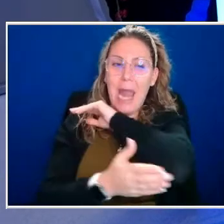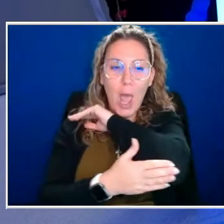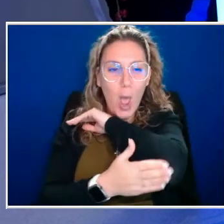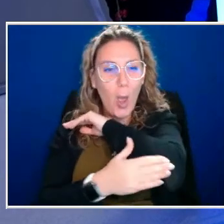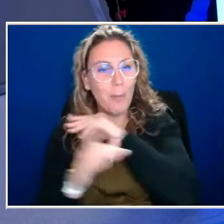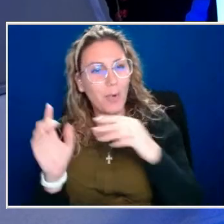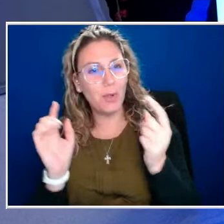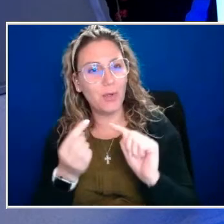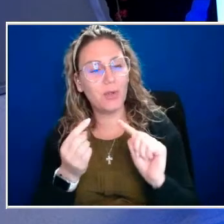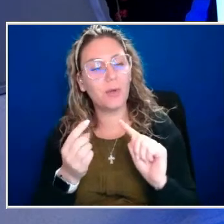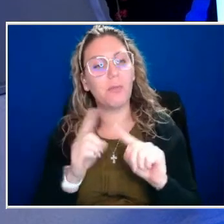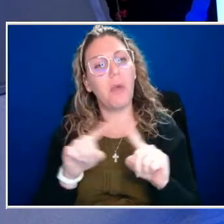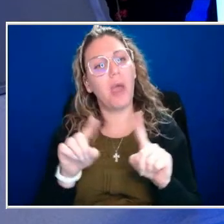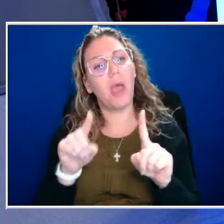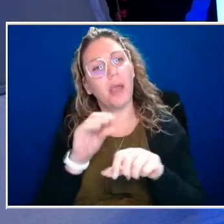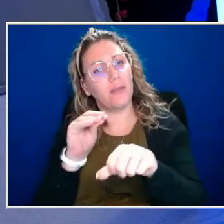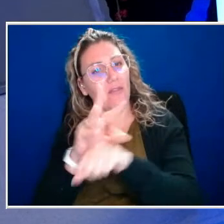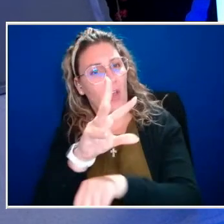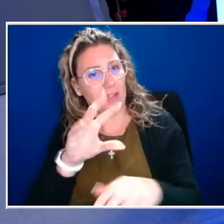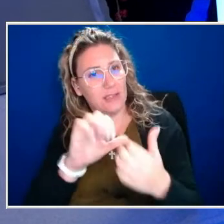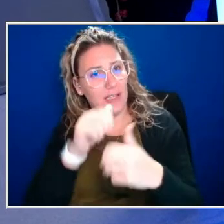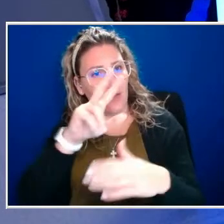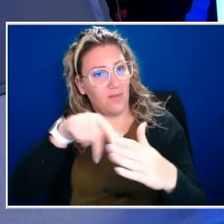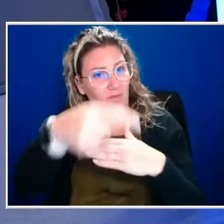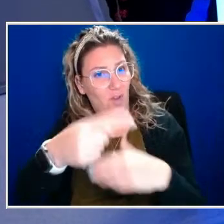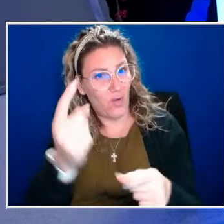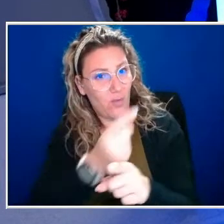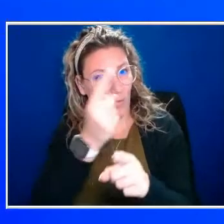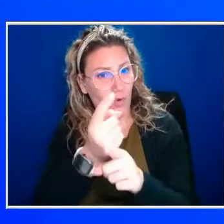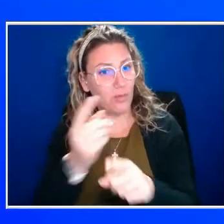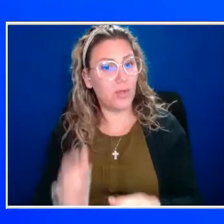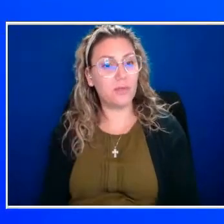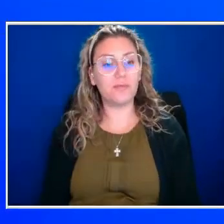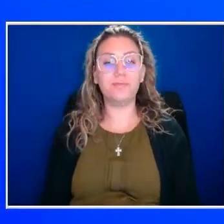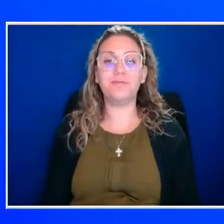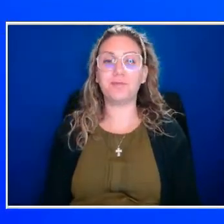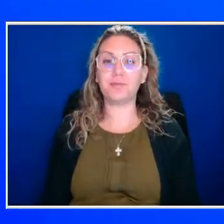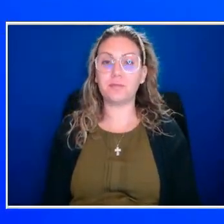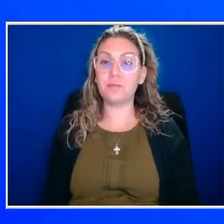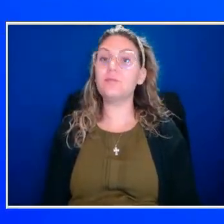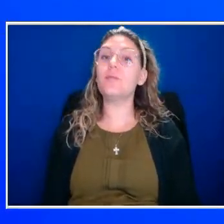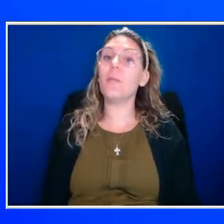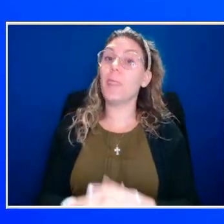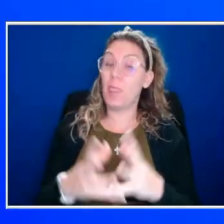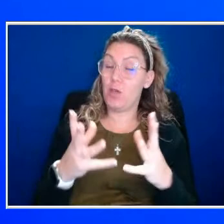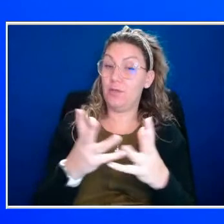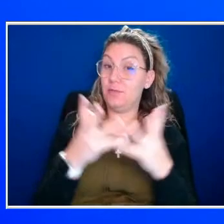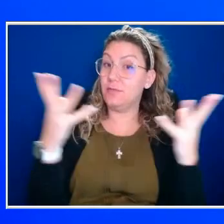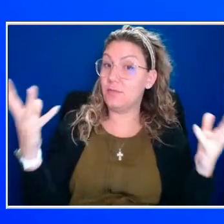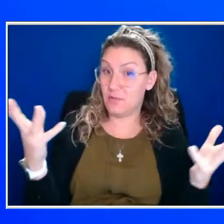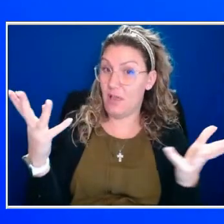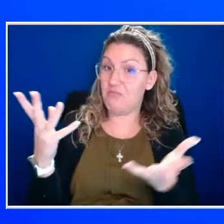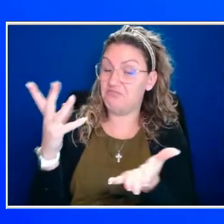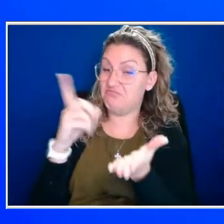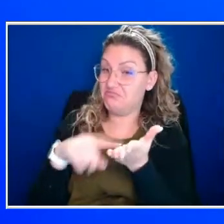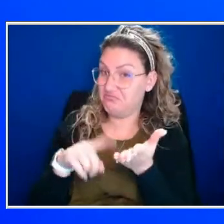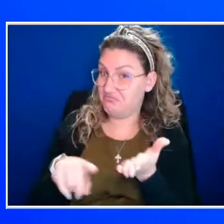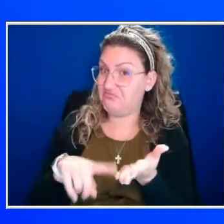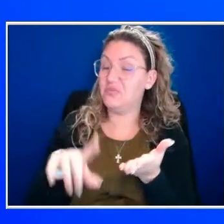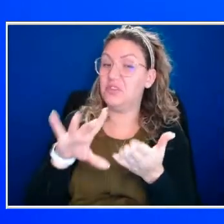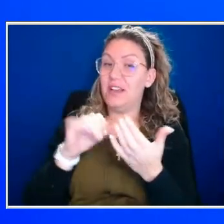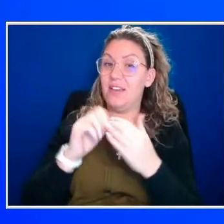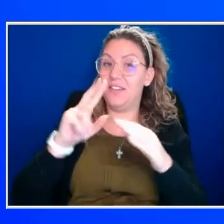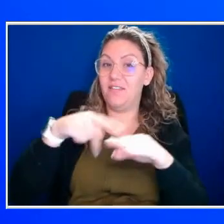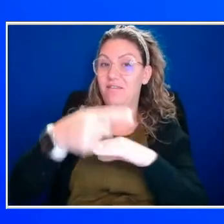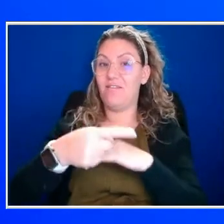advice on how to fall correctly? There's a lot out there on how to fall correctly, and a lot of it is about